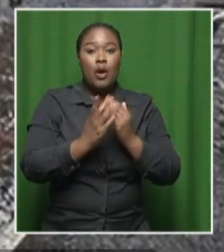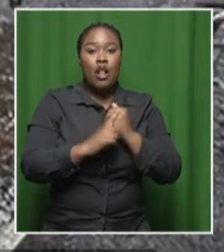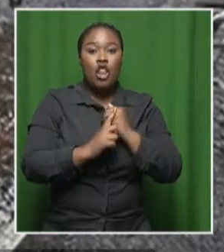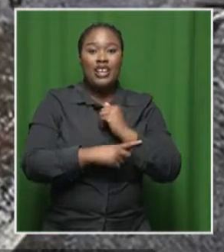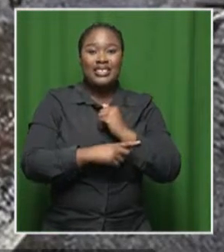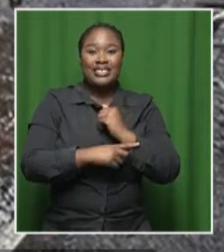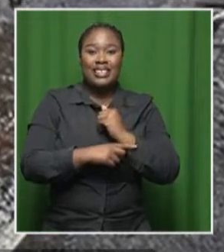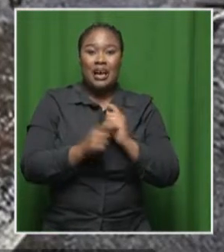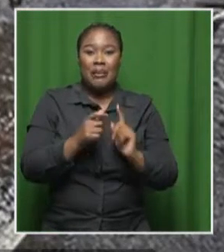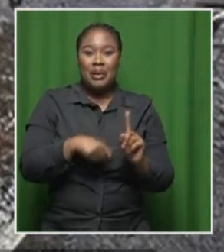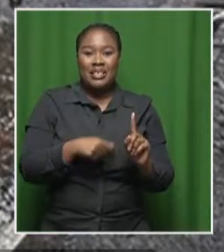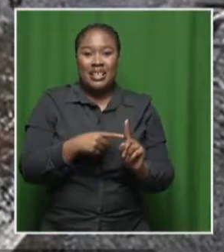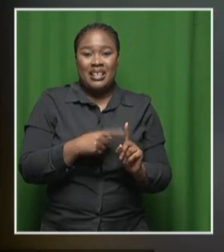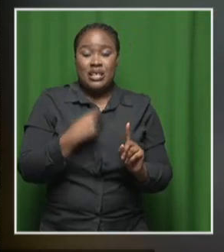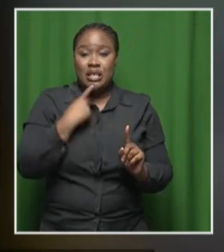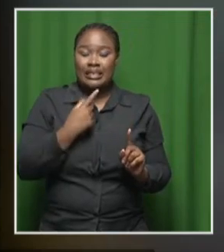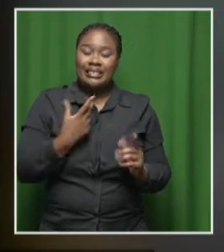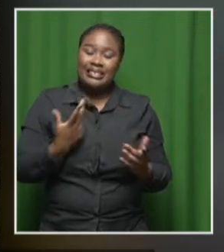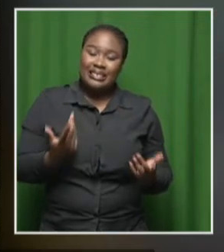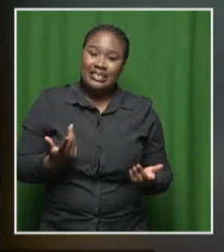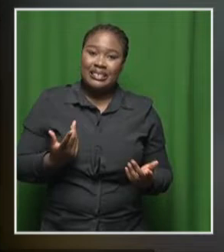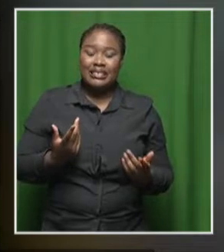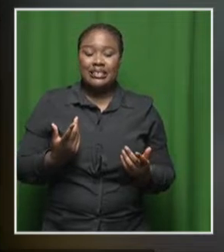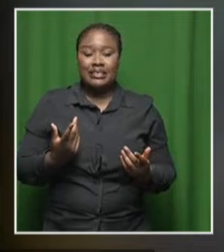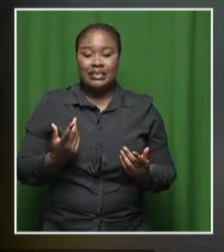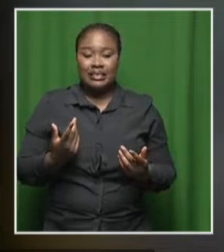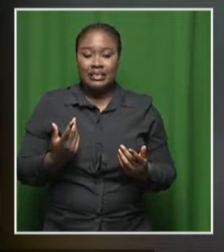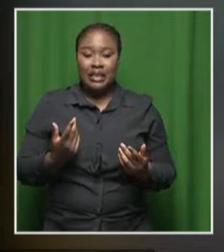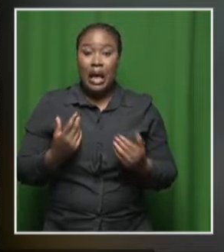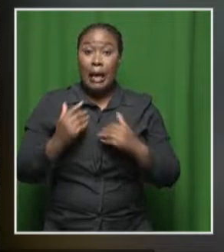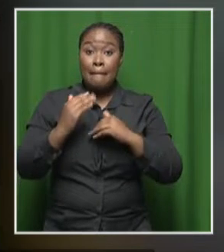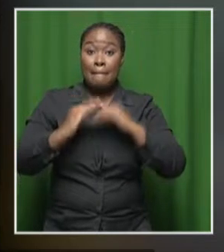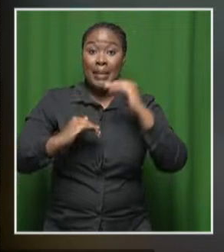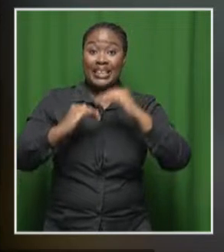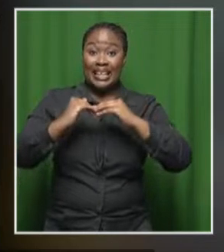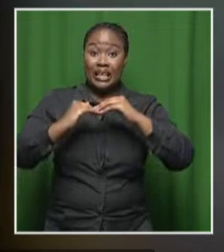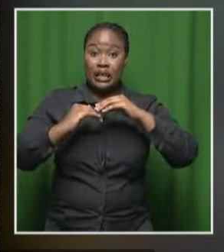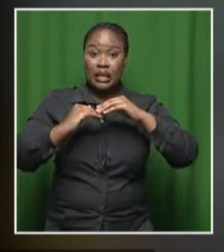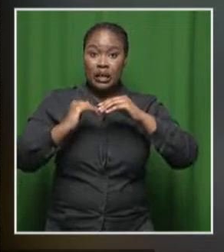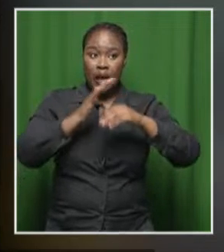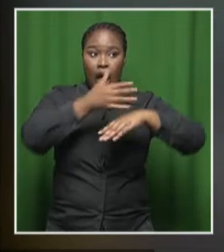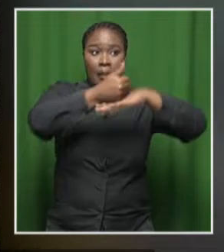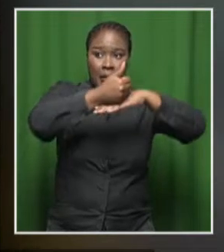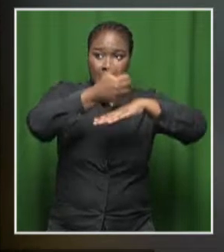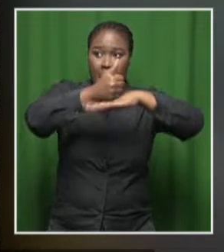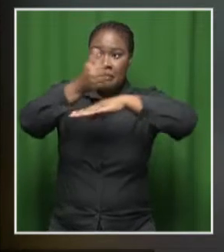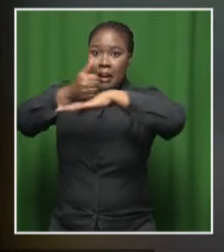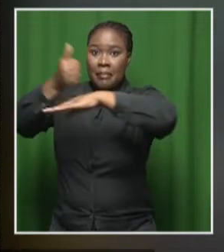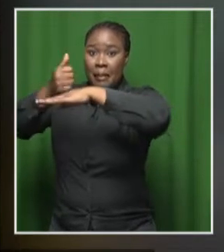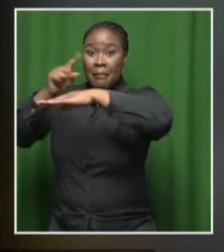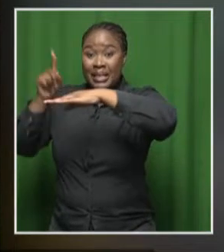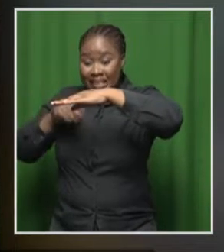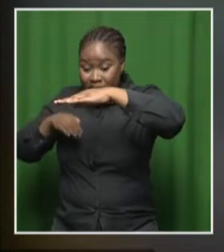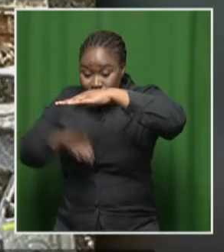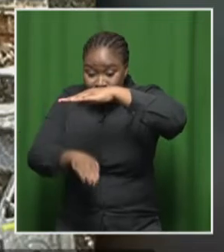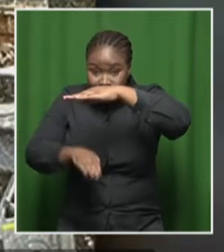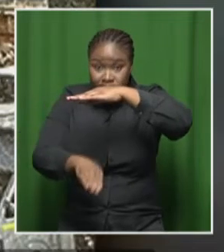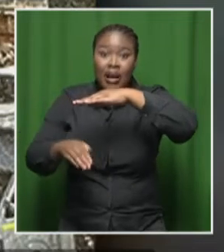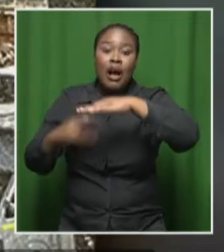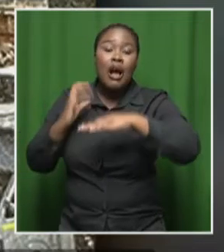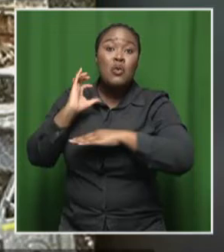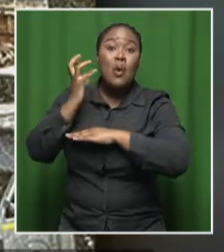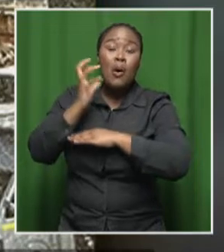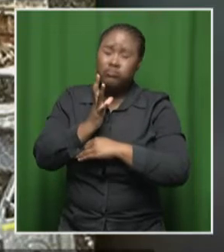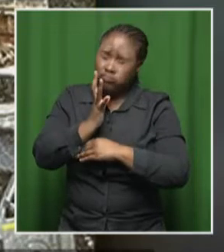says, if only they didn't build so many buildings, there'd be enough gold for all of us. Right. In Johannesburg. And, you